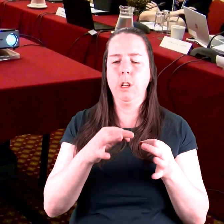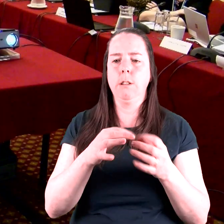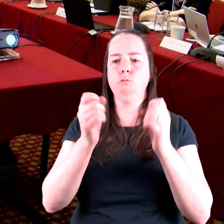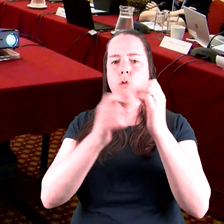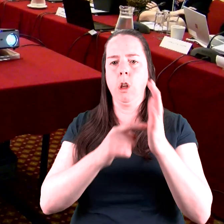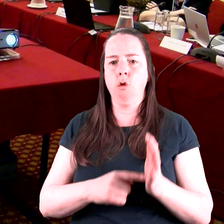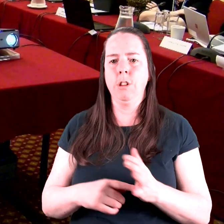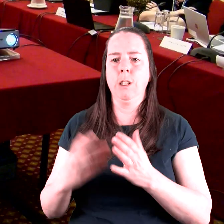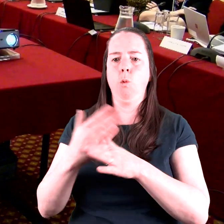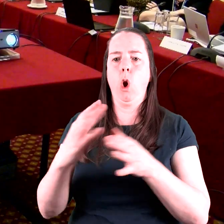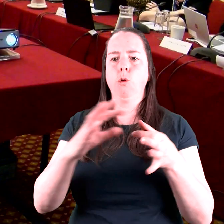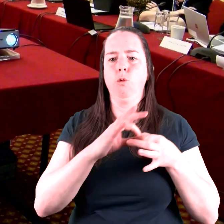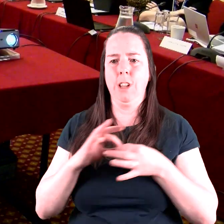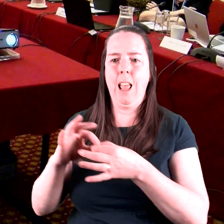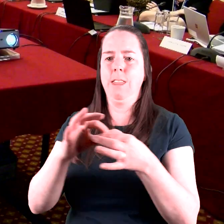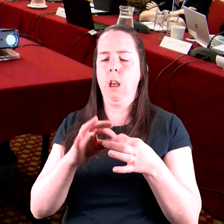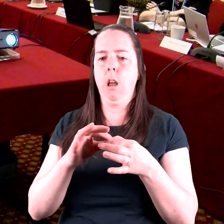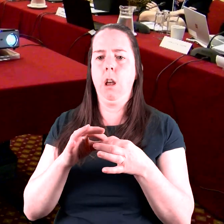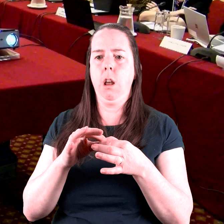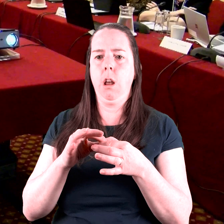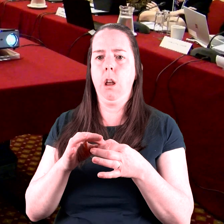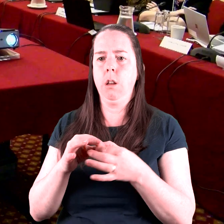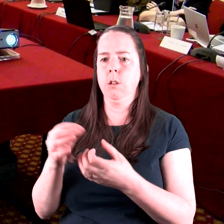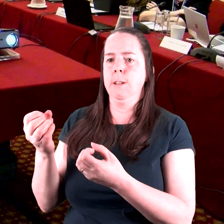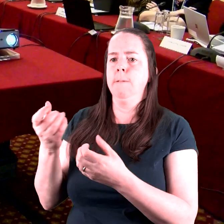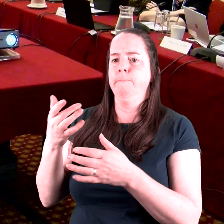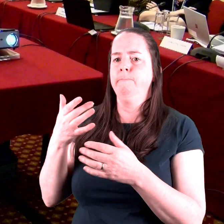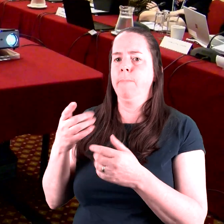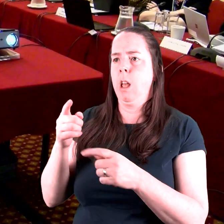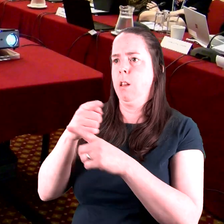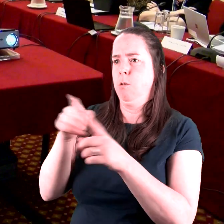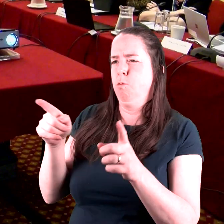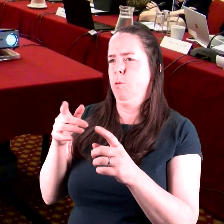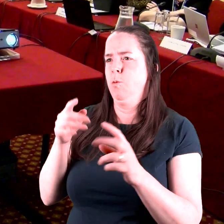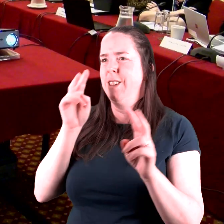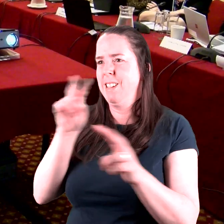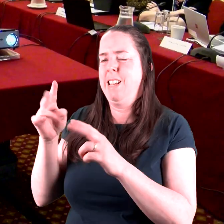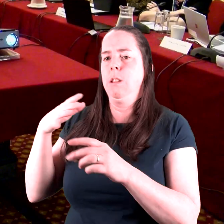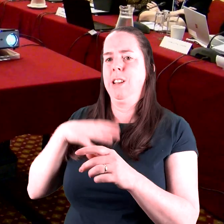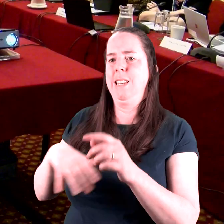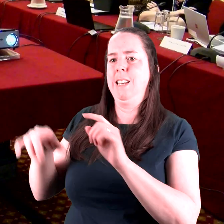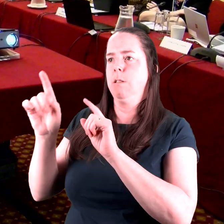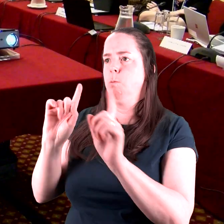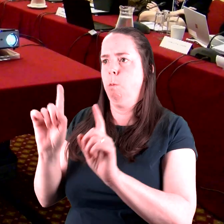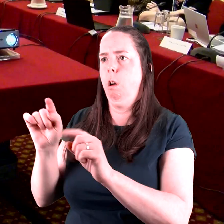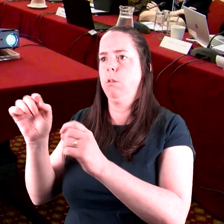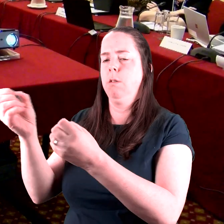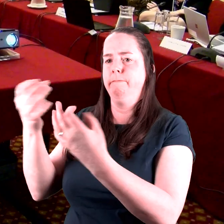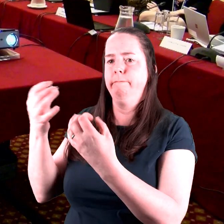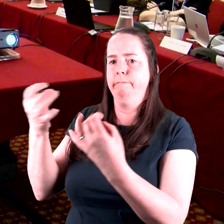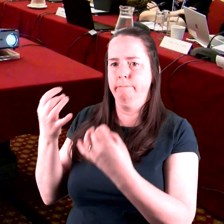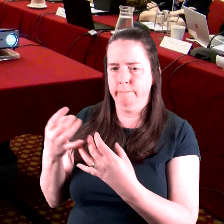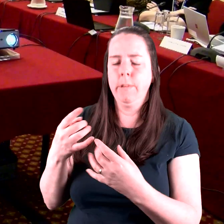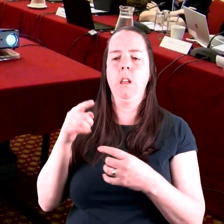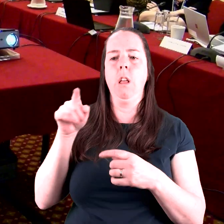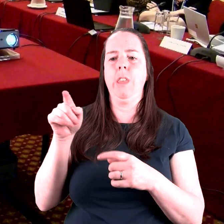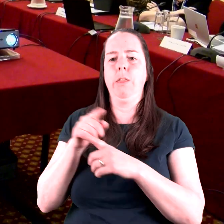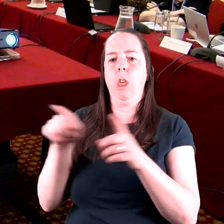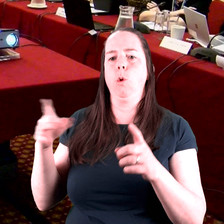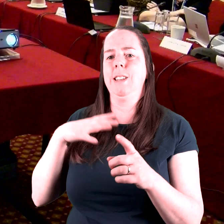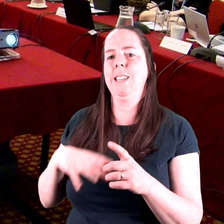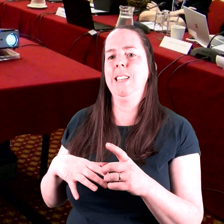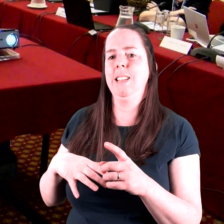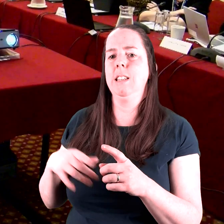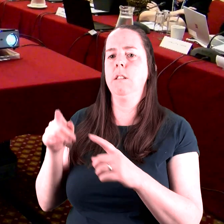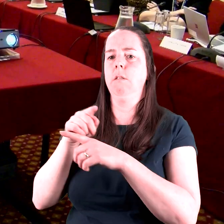the priorities that we work on together really are fed up from the needs that we see as local organisations and local places,